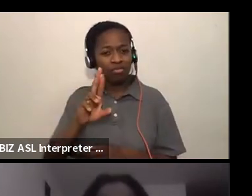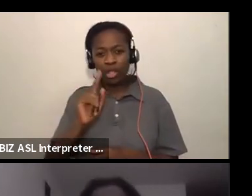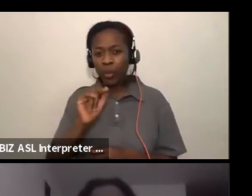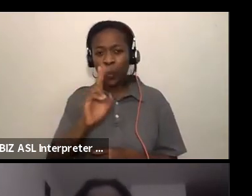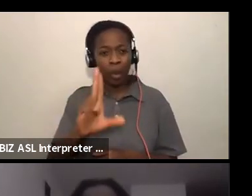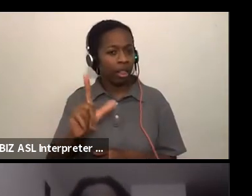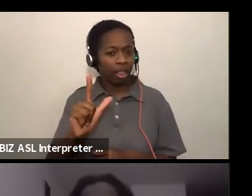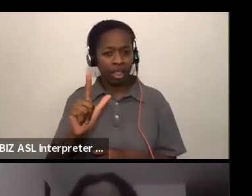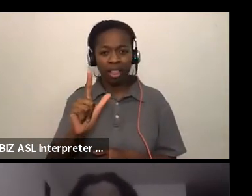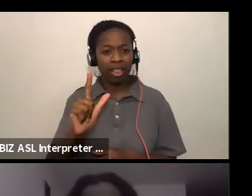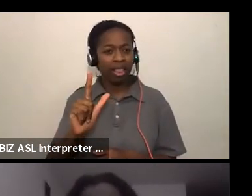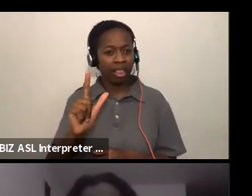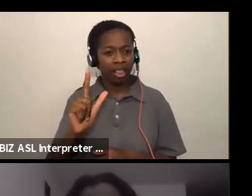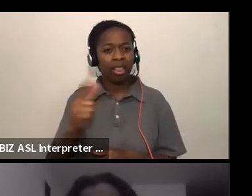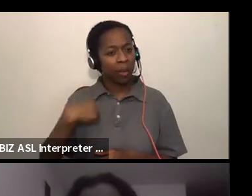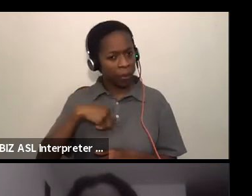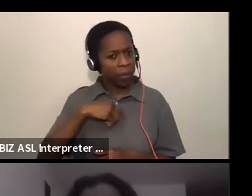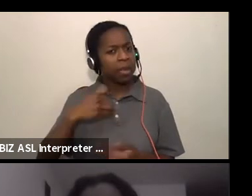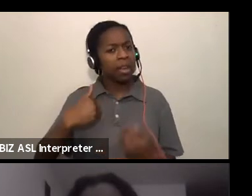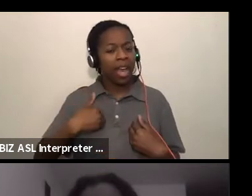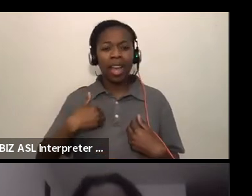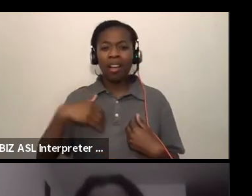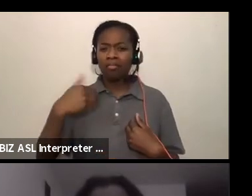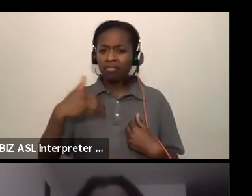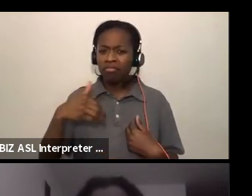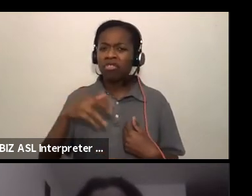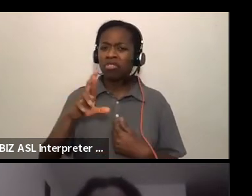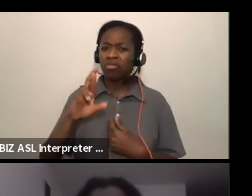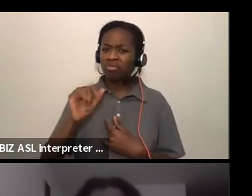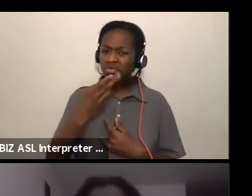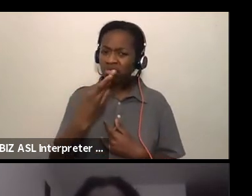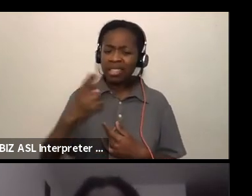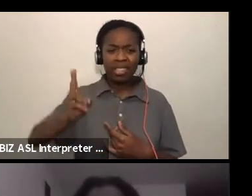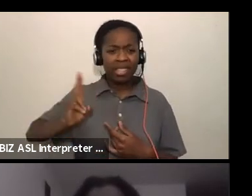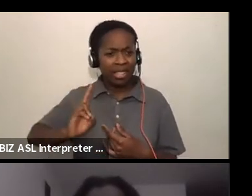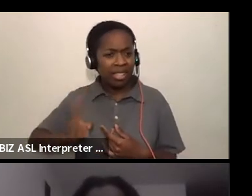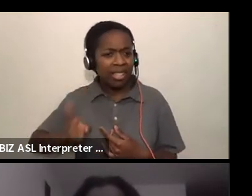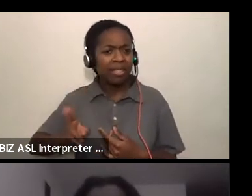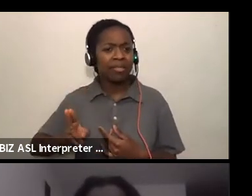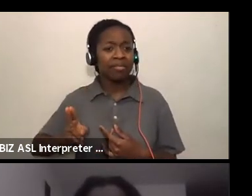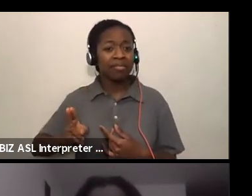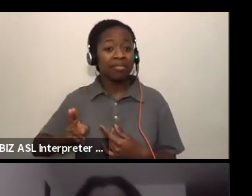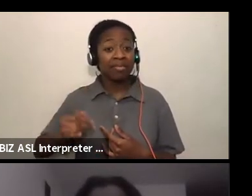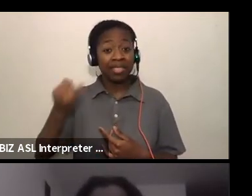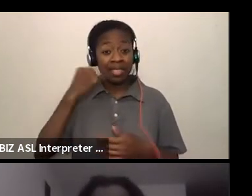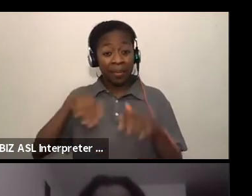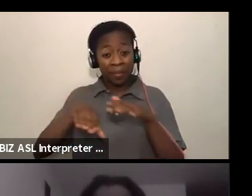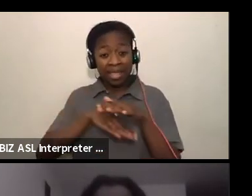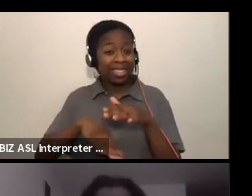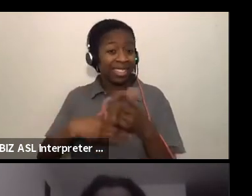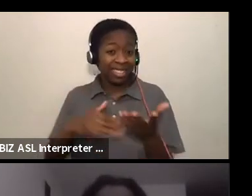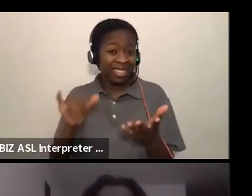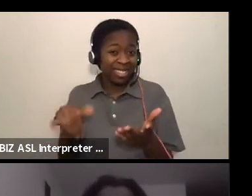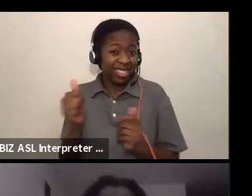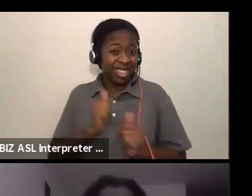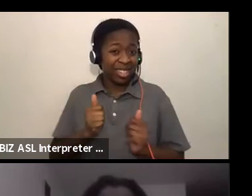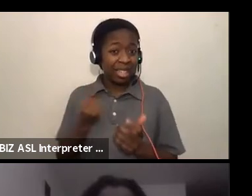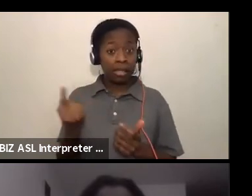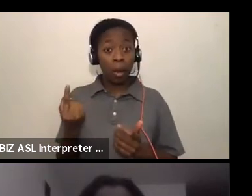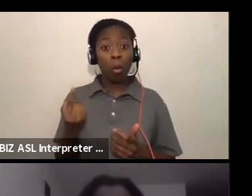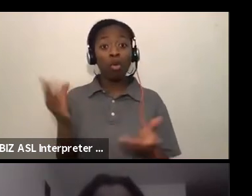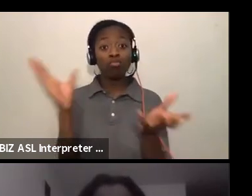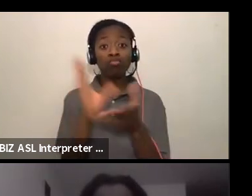rich history and a rich culture of storytelling. If you go back to the basics of it, that's what theater is, someone telling a story to a